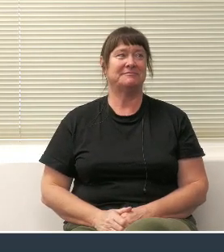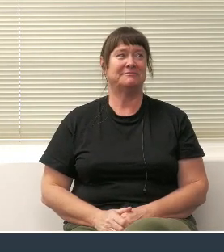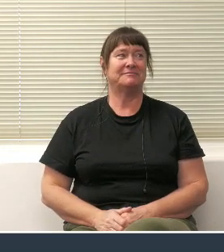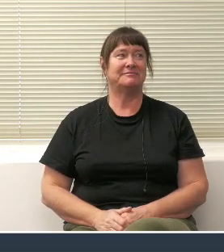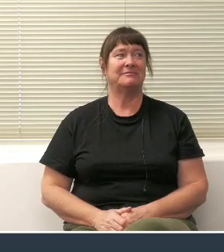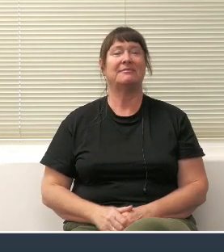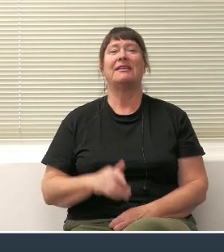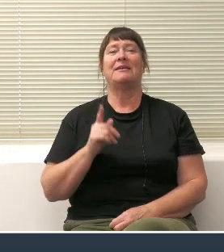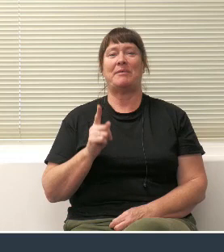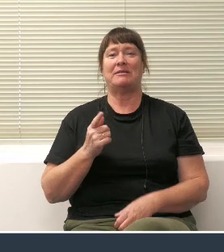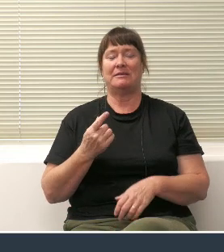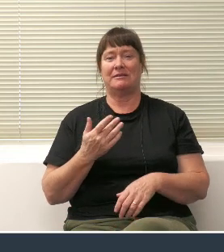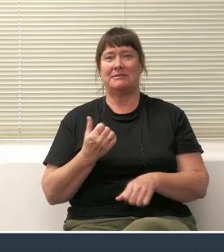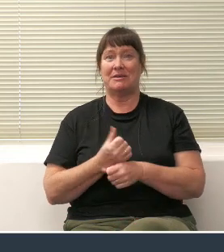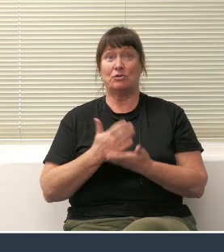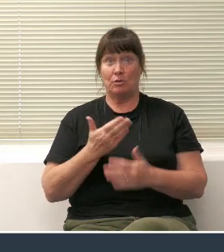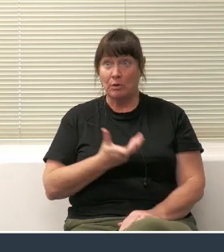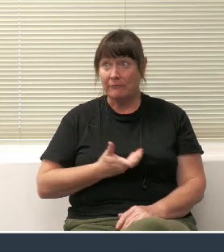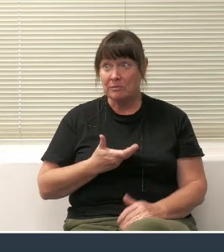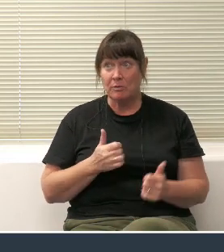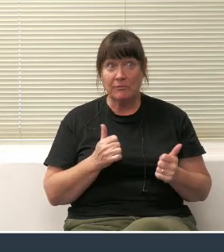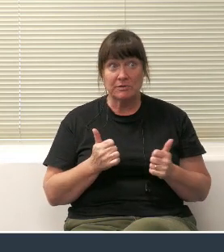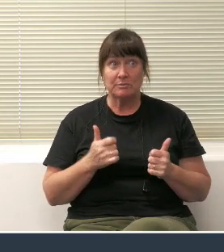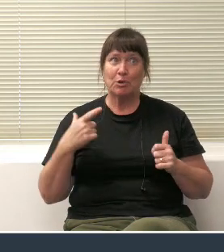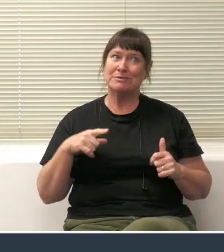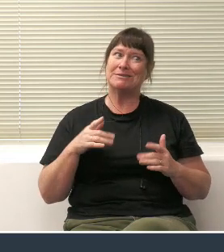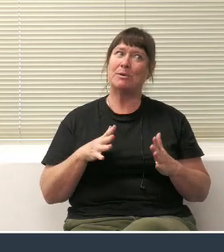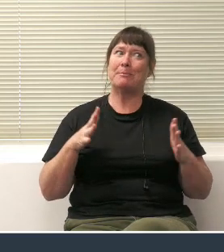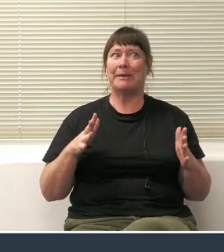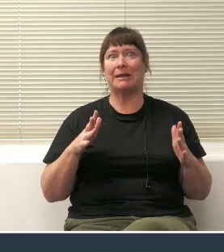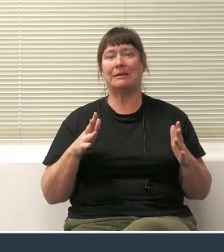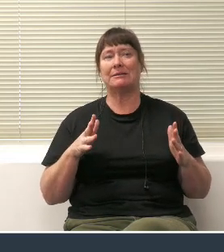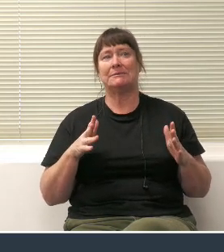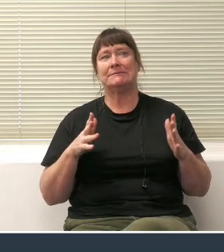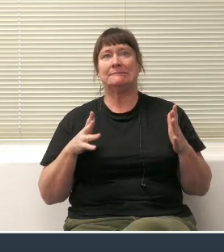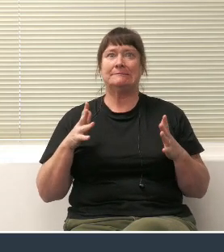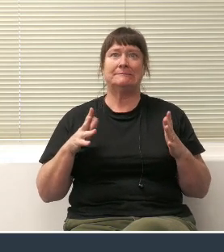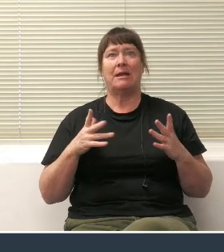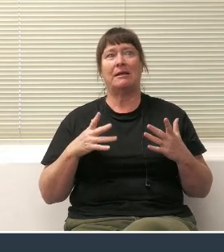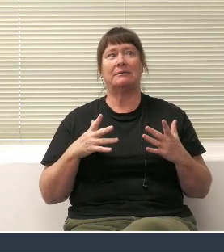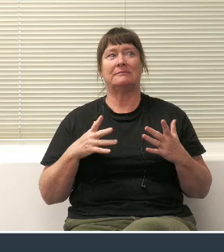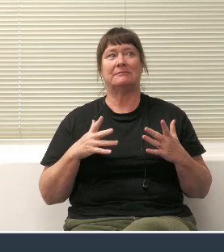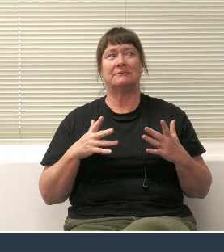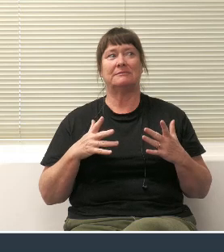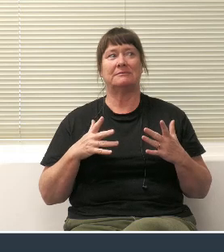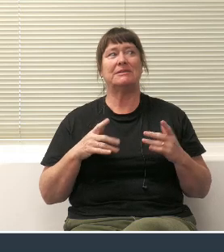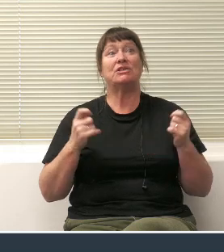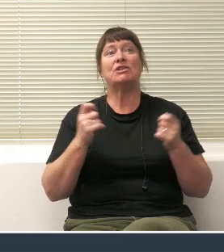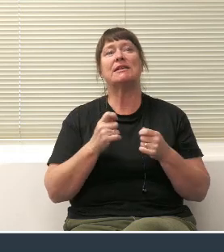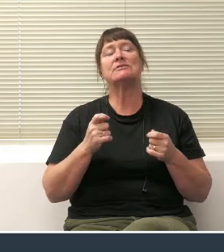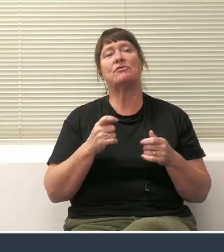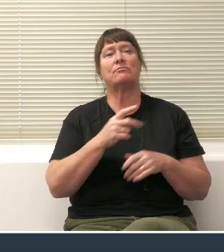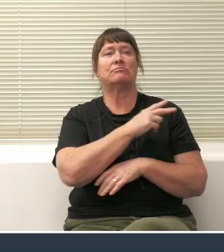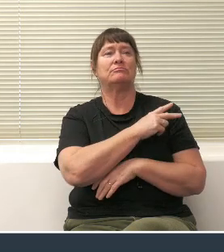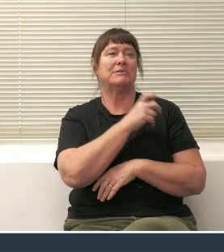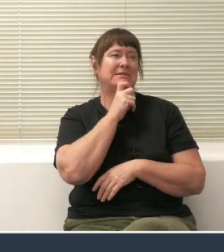But I do just want to make sure everybody's comfortable because this is quite a change from what was in the officer's recommendation, although I